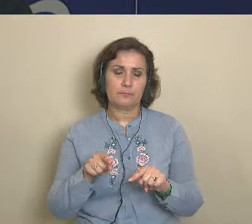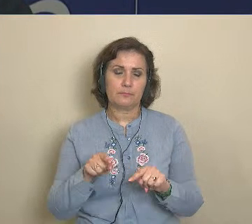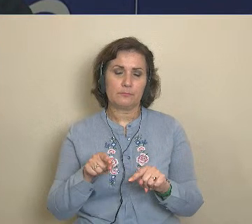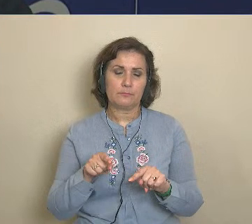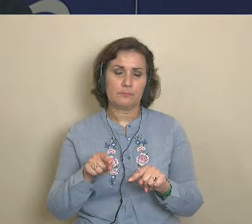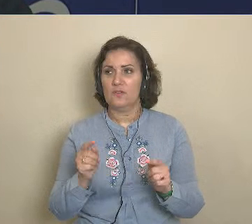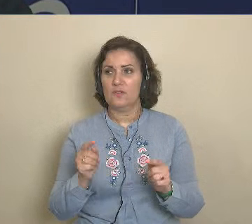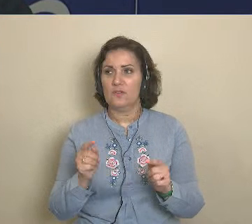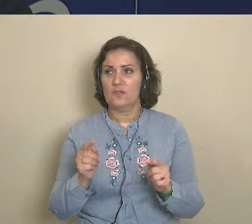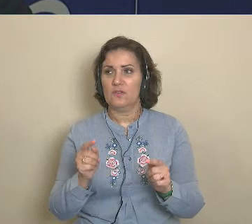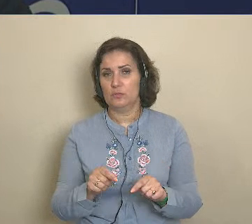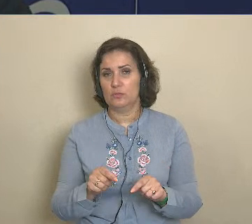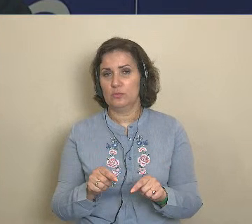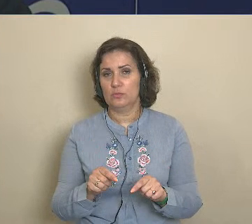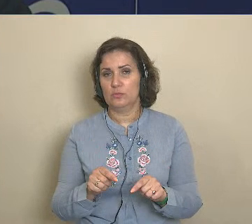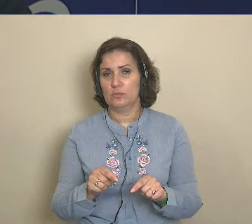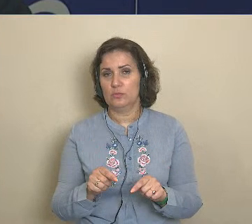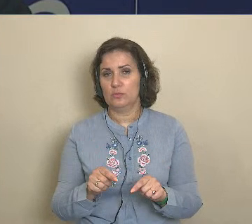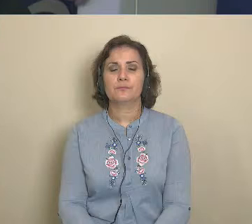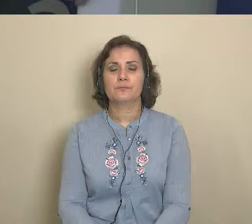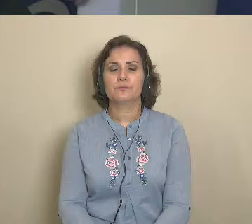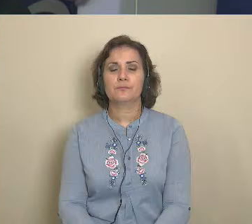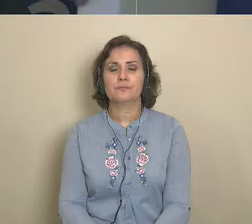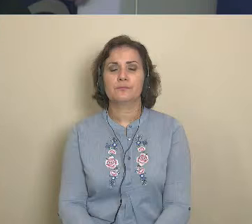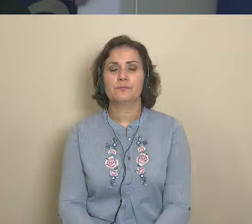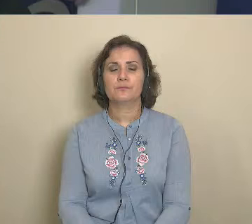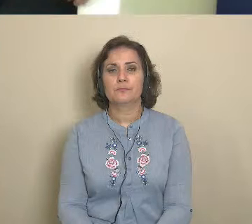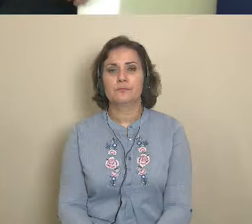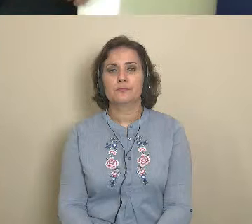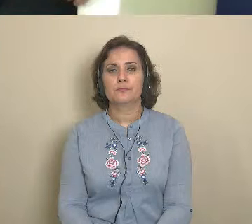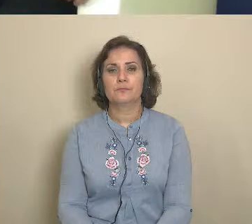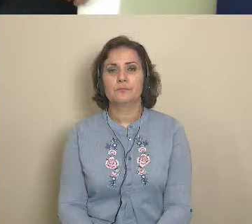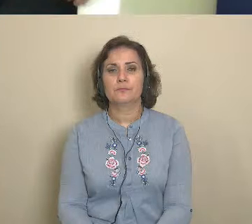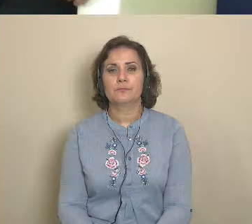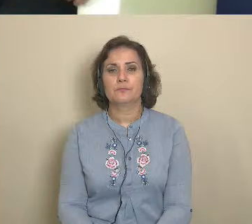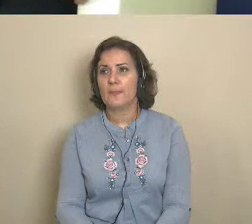security of ballots, and there are some challenges there as well.